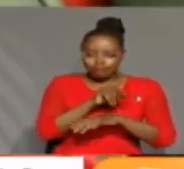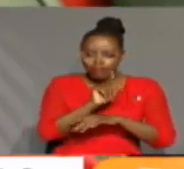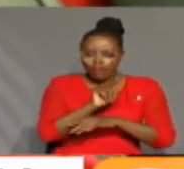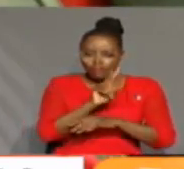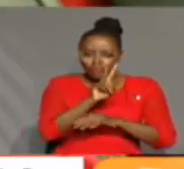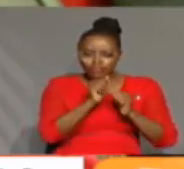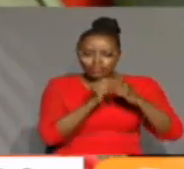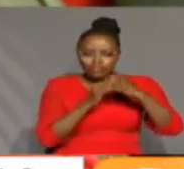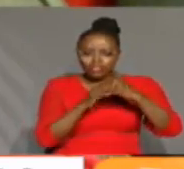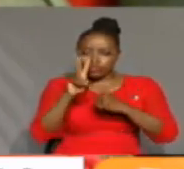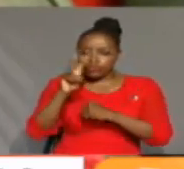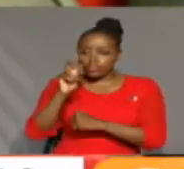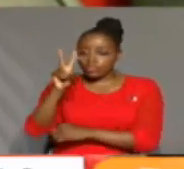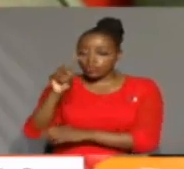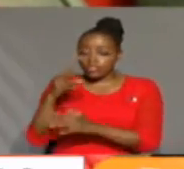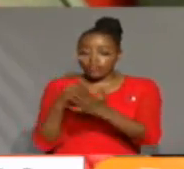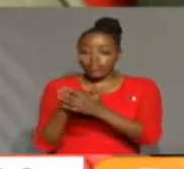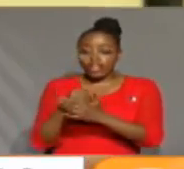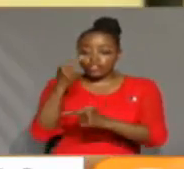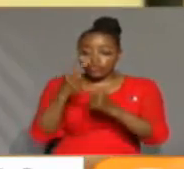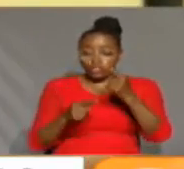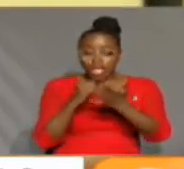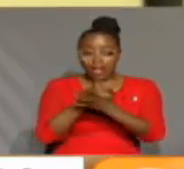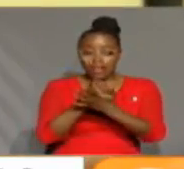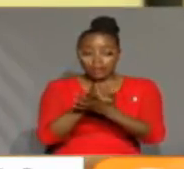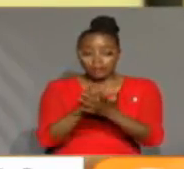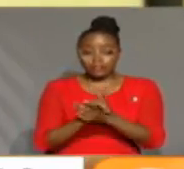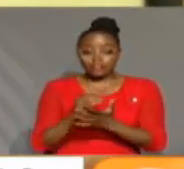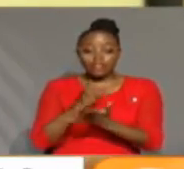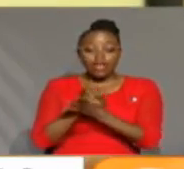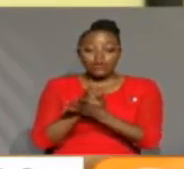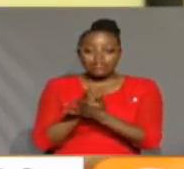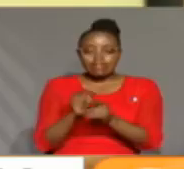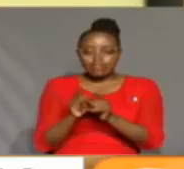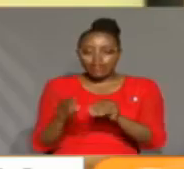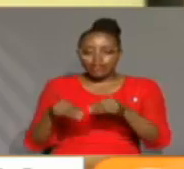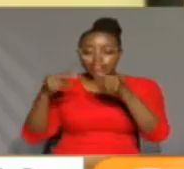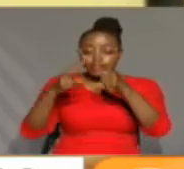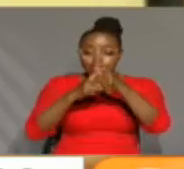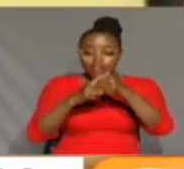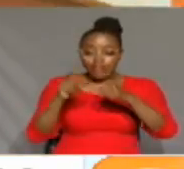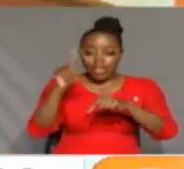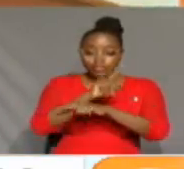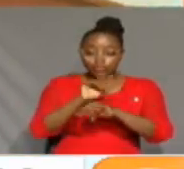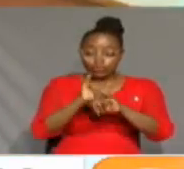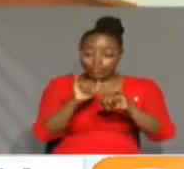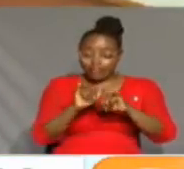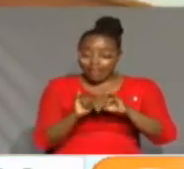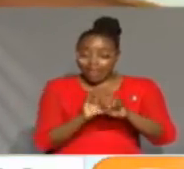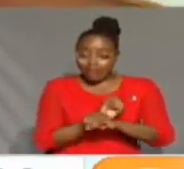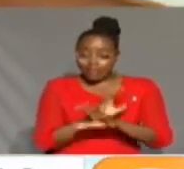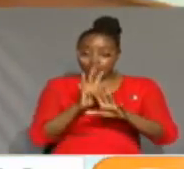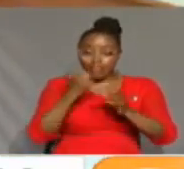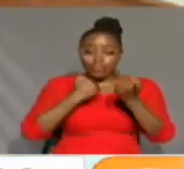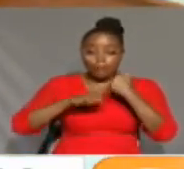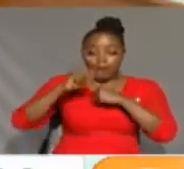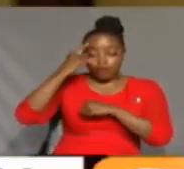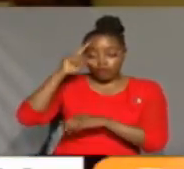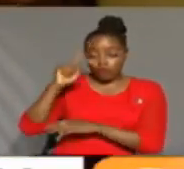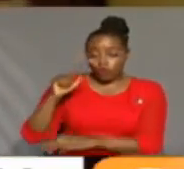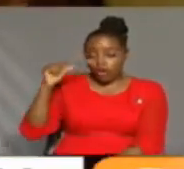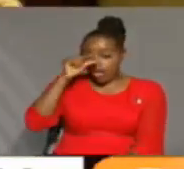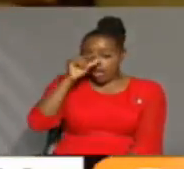the 2019-2020 financial year audit. The auditor has since been given 7 days to clear the air on the performance of Professor